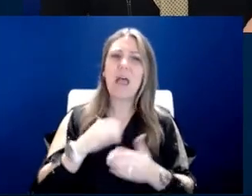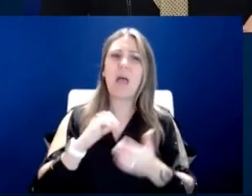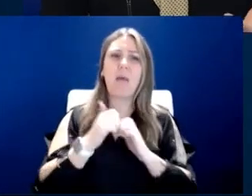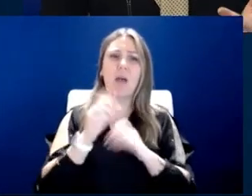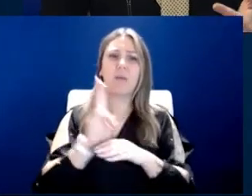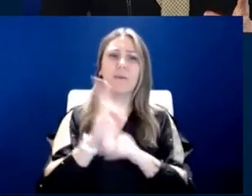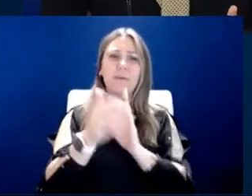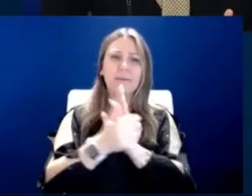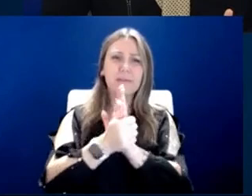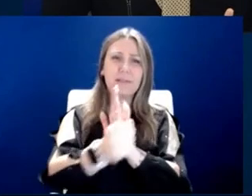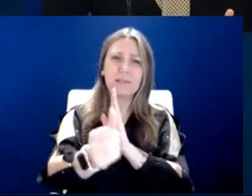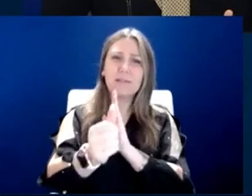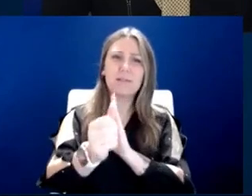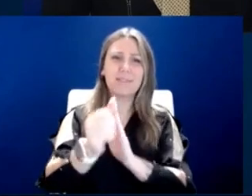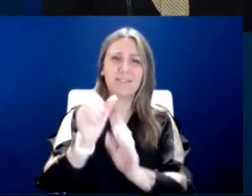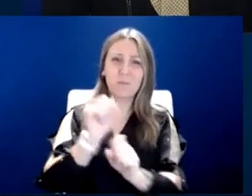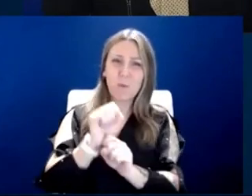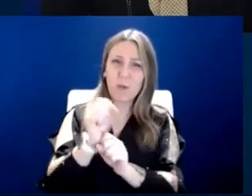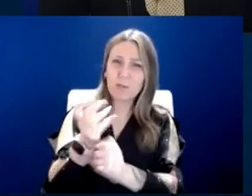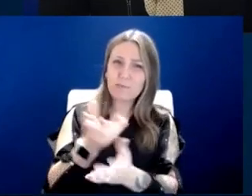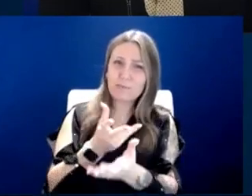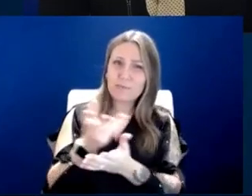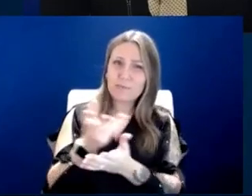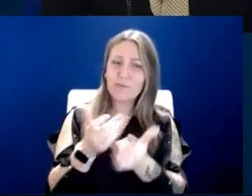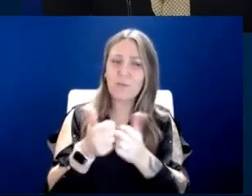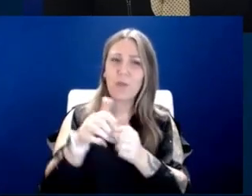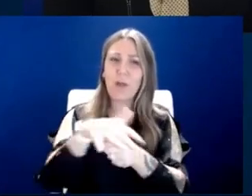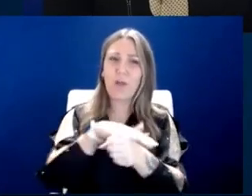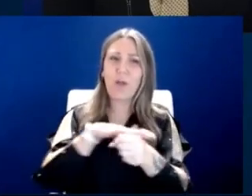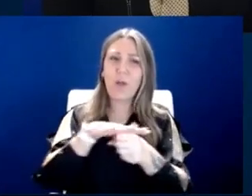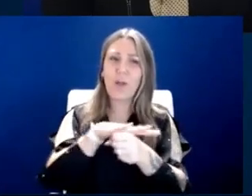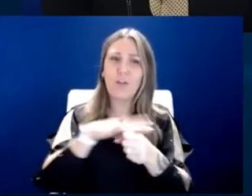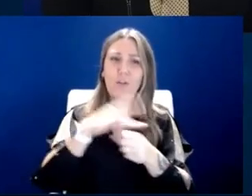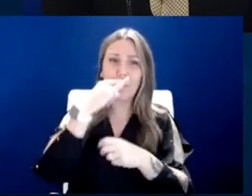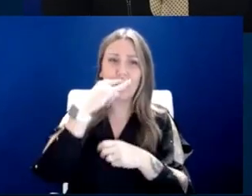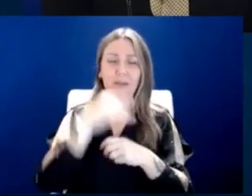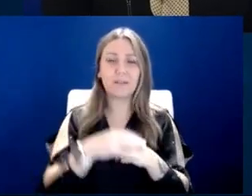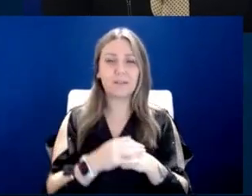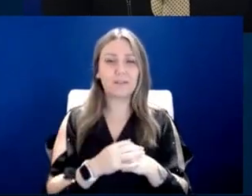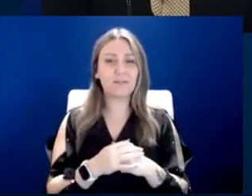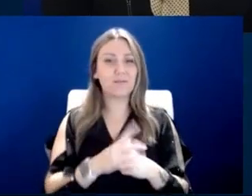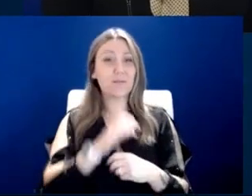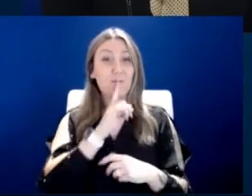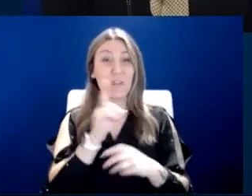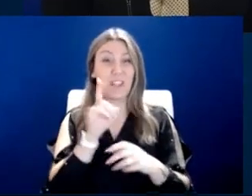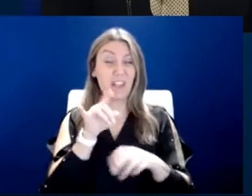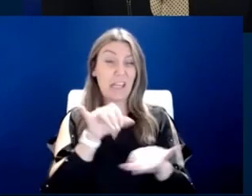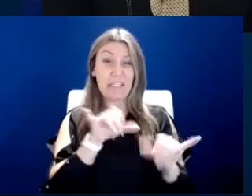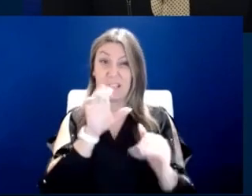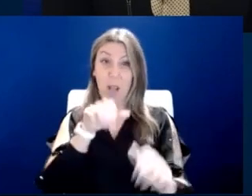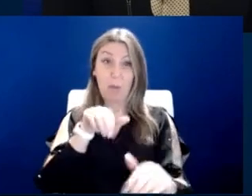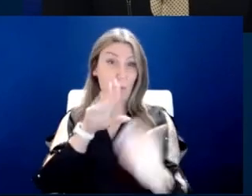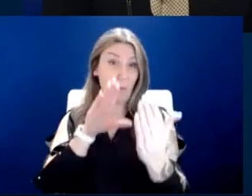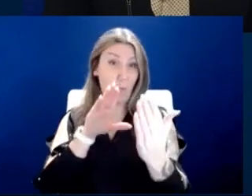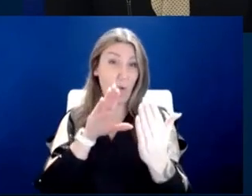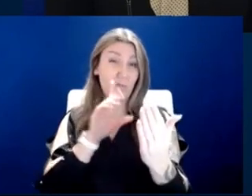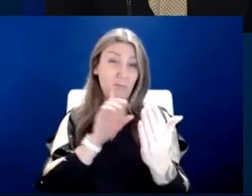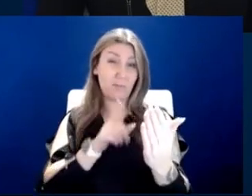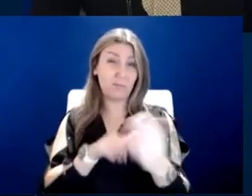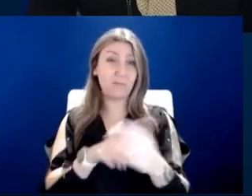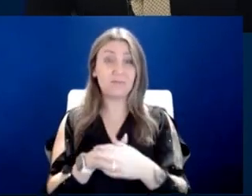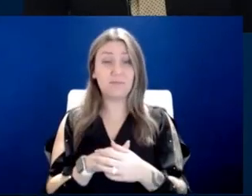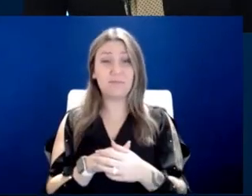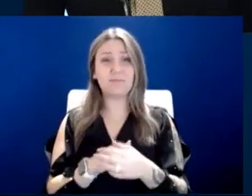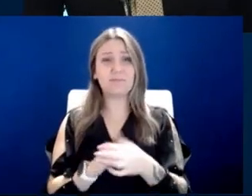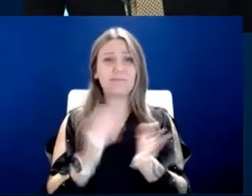to work with some of our local kids. Really take the same approach. Because again, especially when an